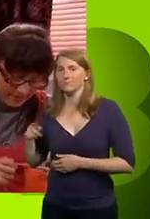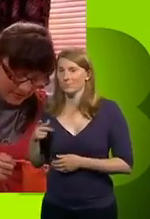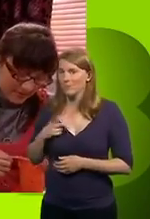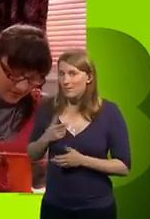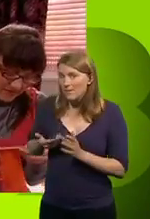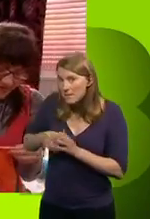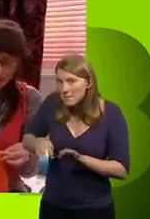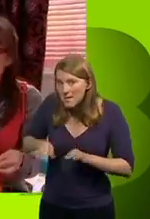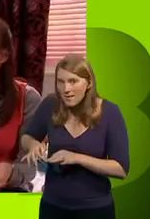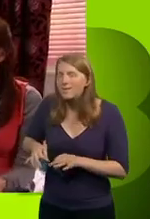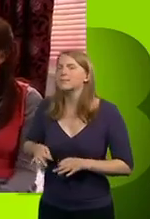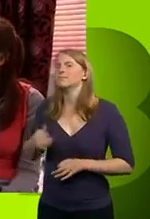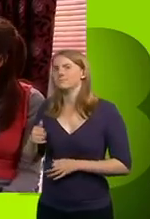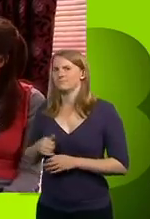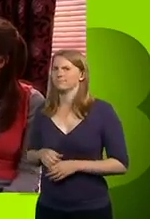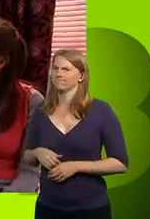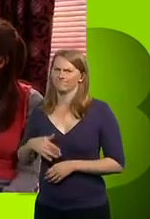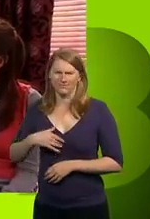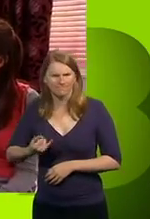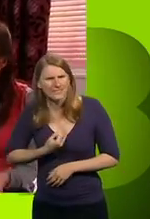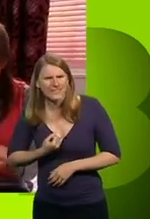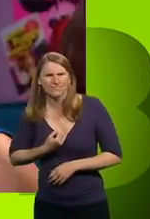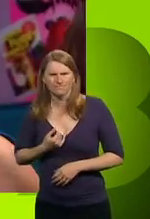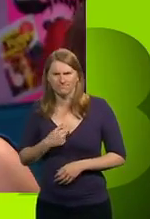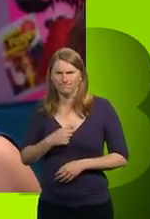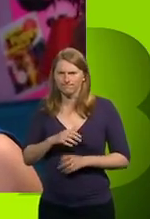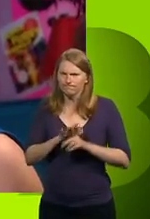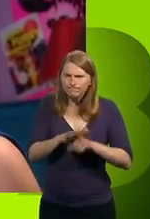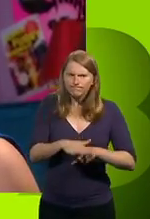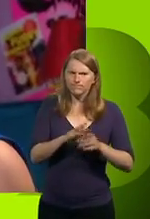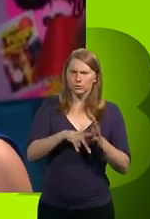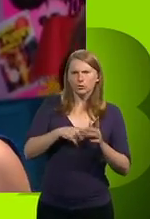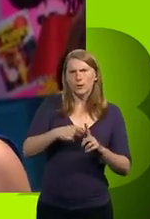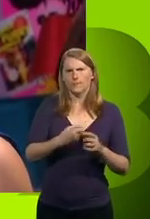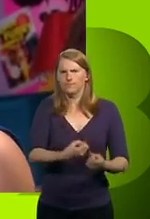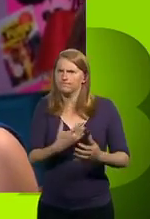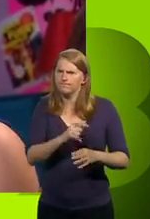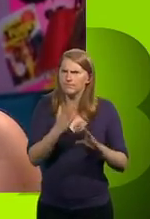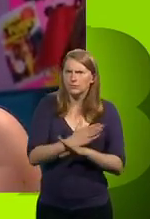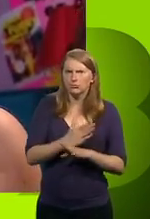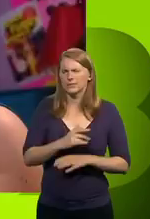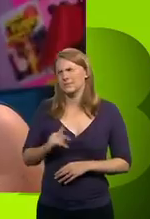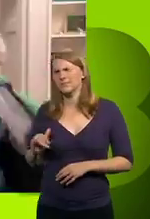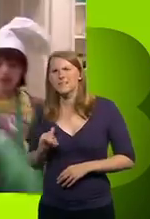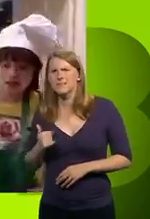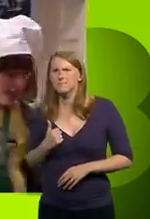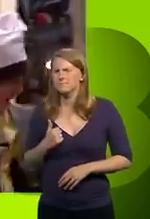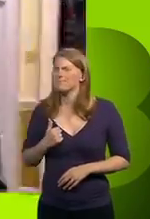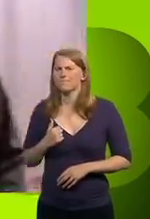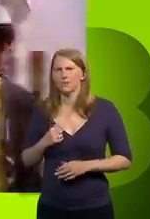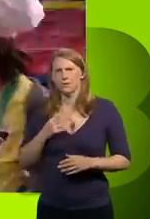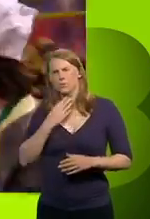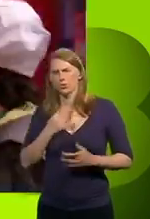up. I feel bad making Jack tell us his secret. Me too. Wish I'd never seen that stupid bank statement. Look out!